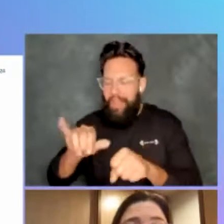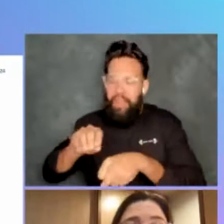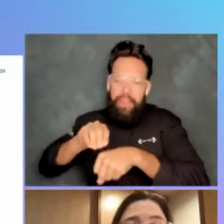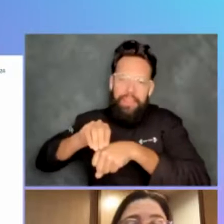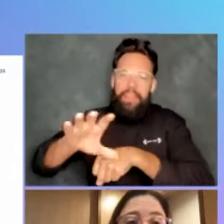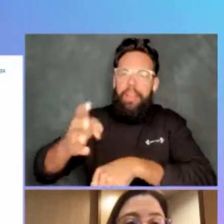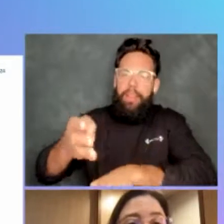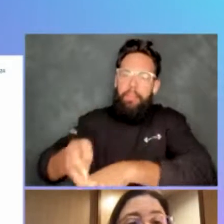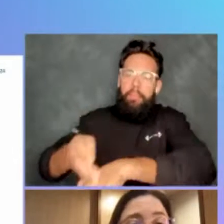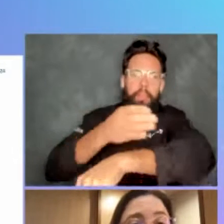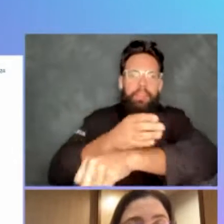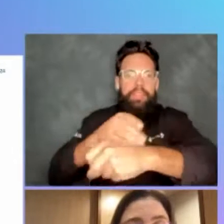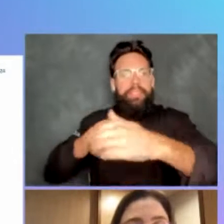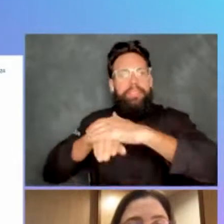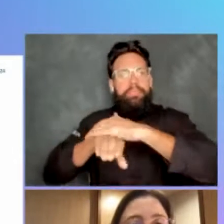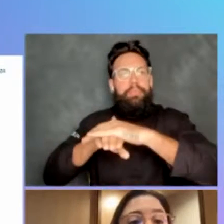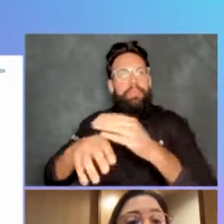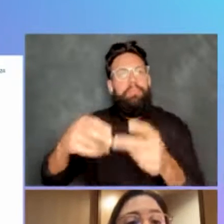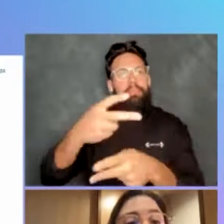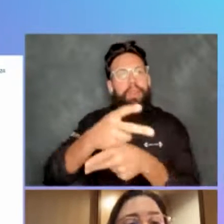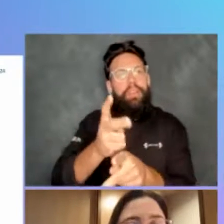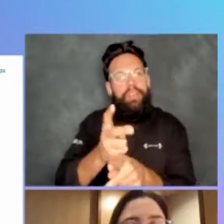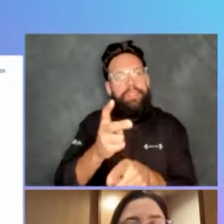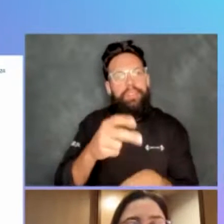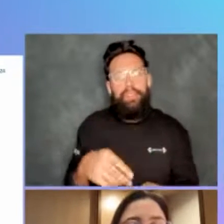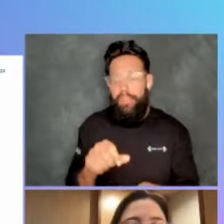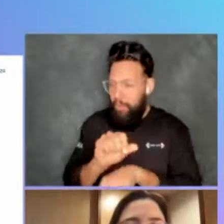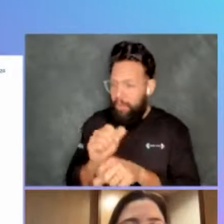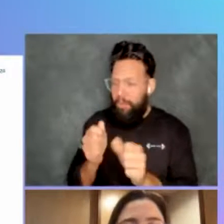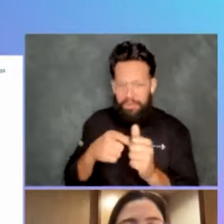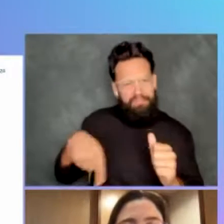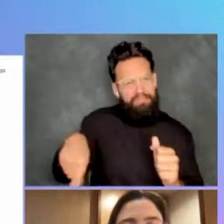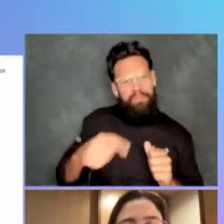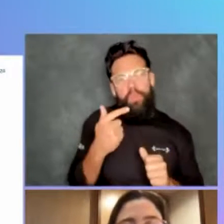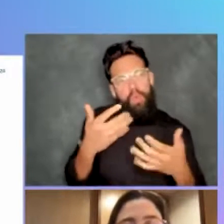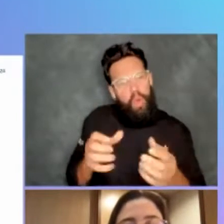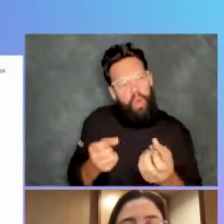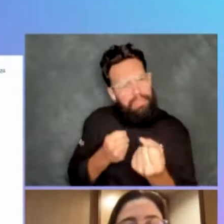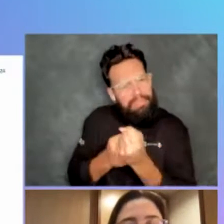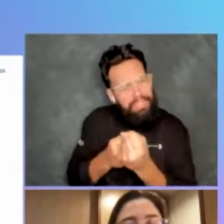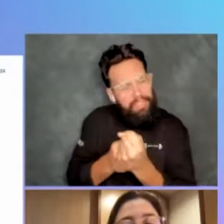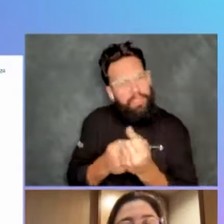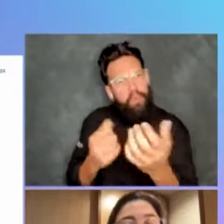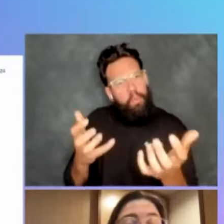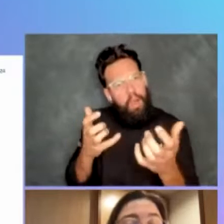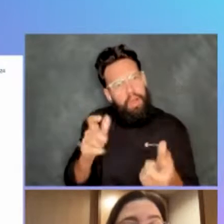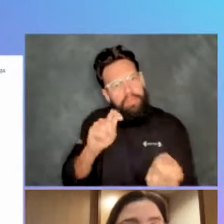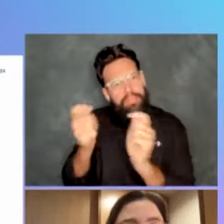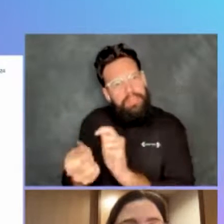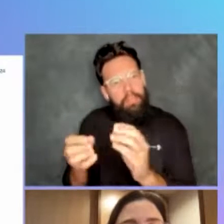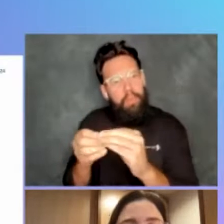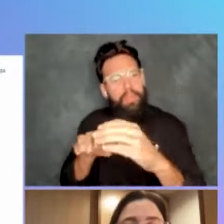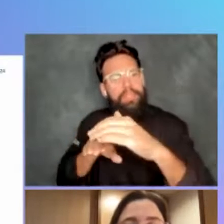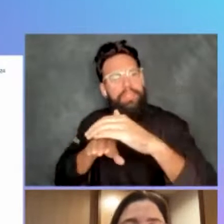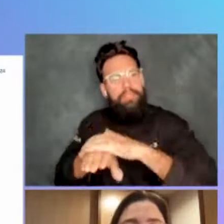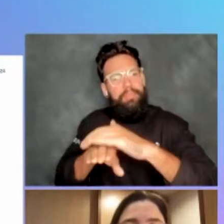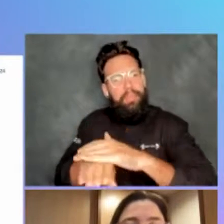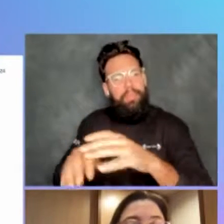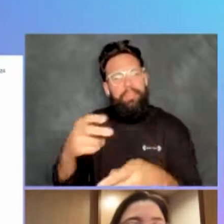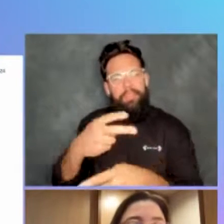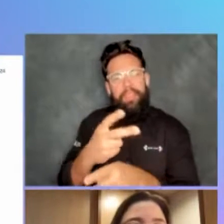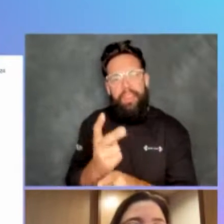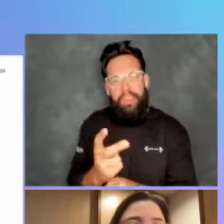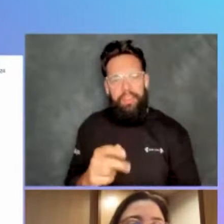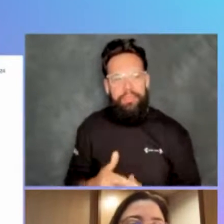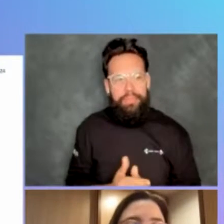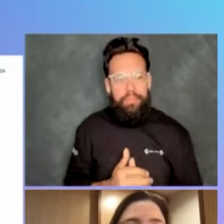with the people that are already advocates and want to do more in this space. The greatest thing about doing small things